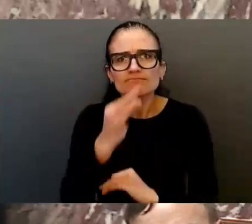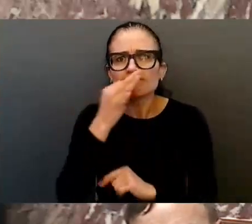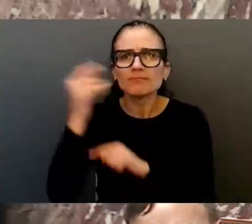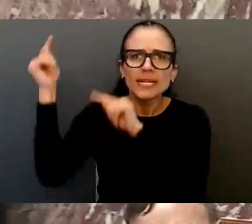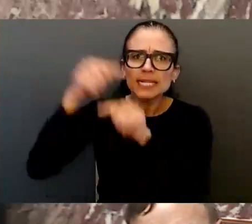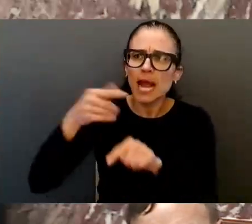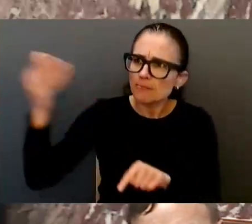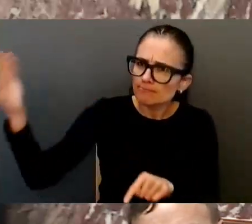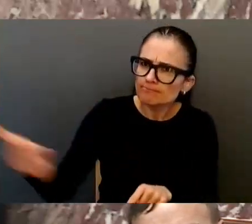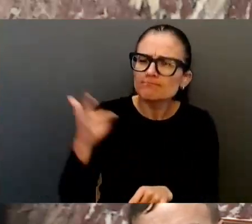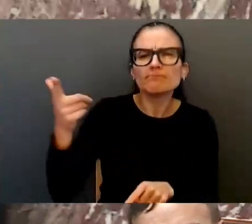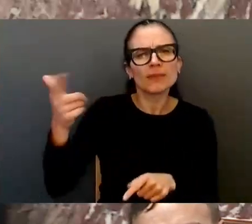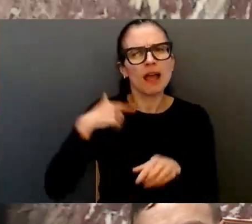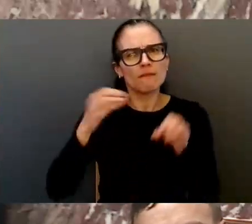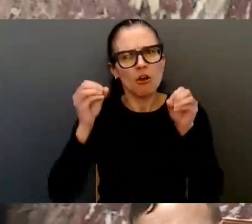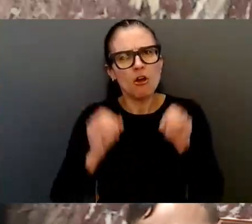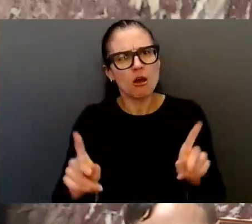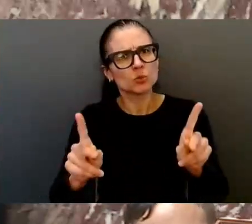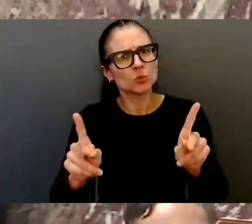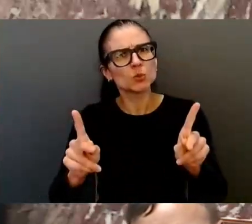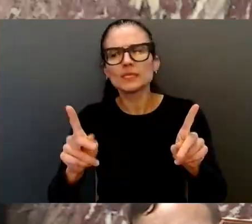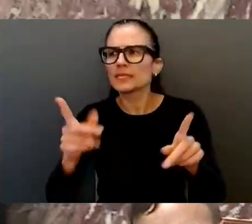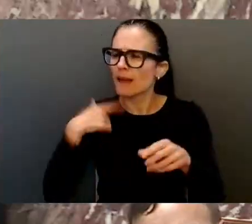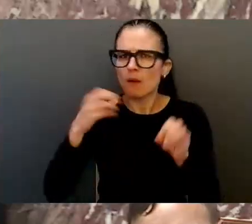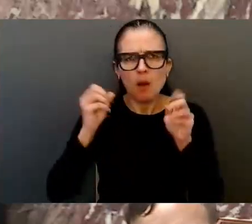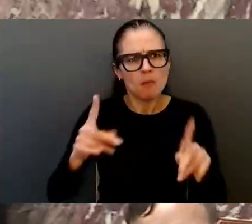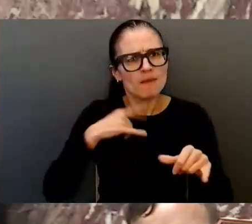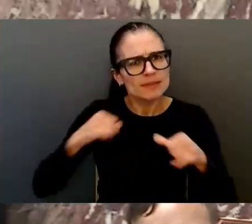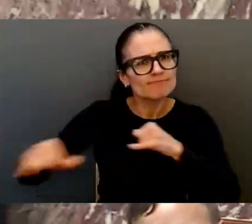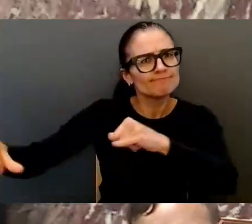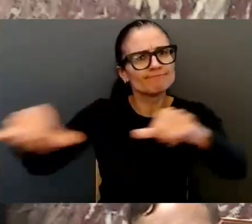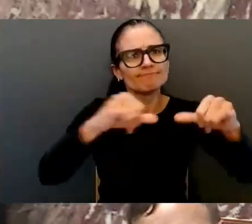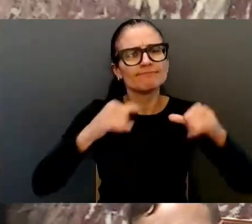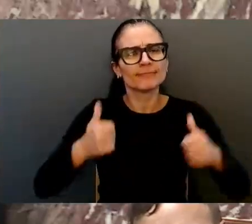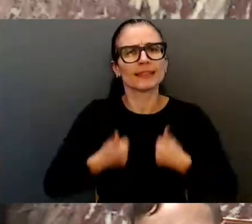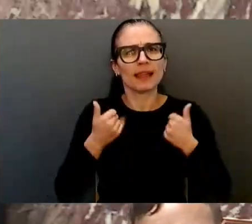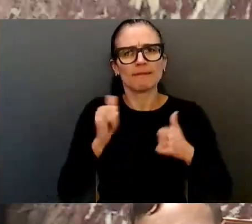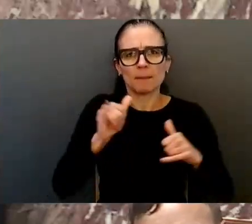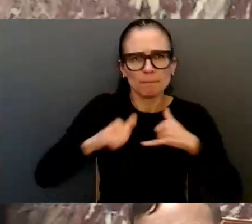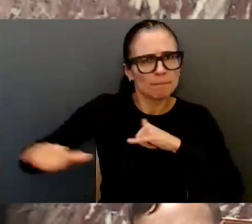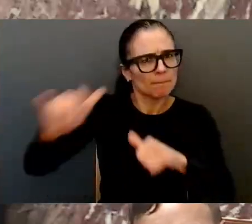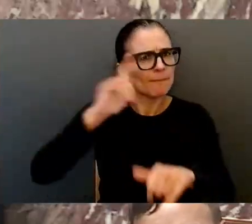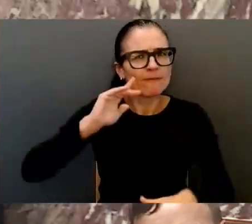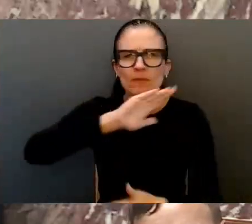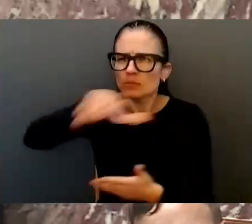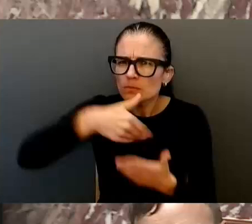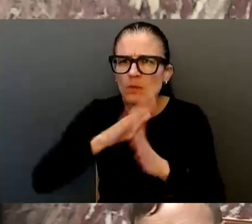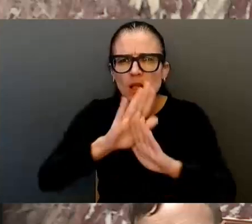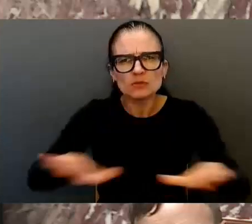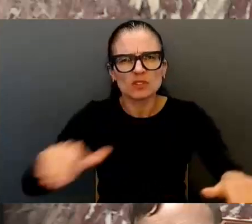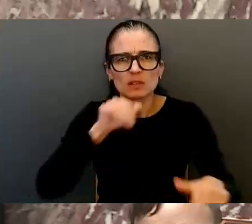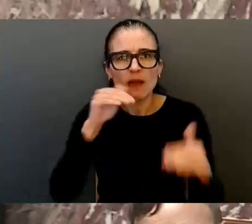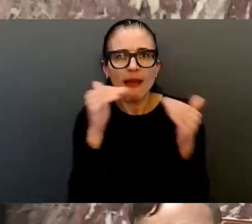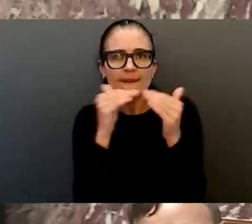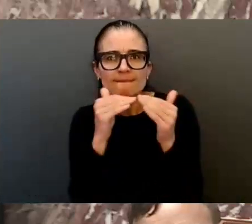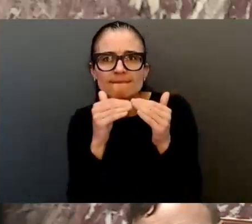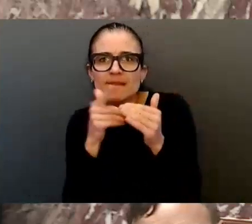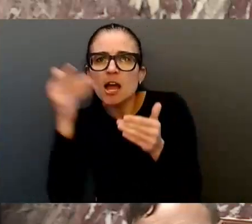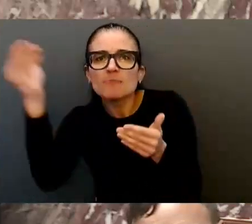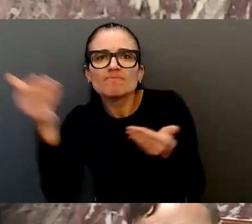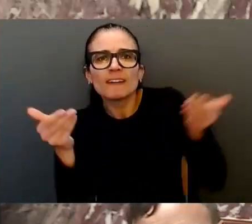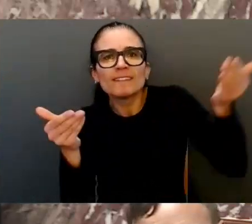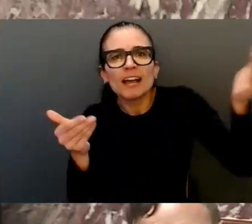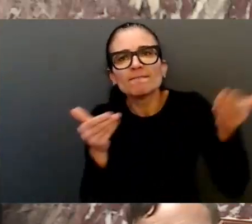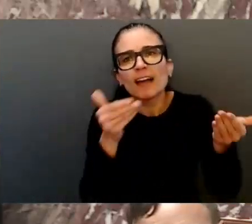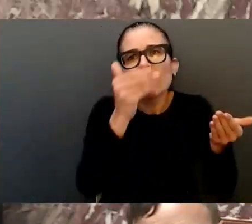invite people from all over the world and say to them, we don't have housing. It's not fair to invite people from all over the world and say, we don't have the social services you need. We need to build both of them up at